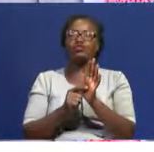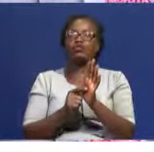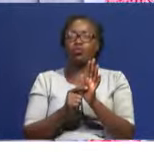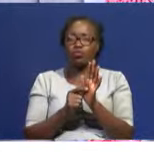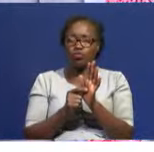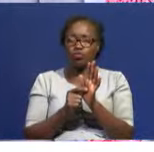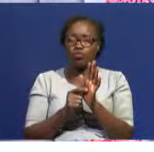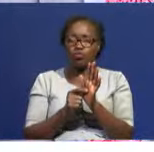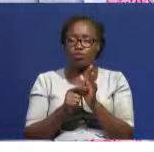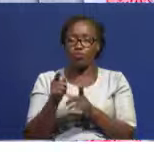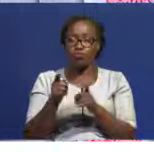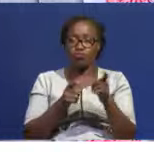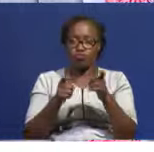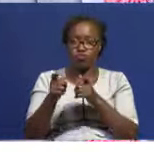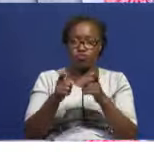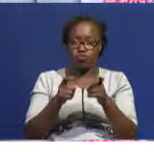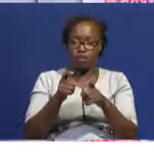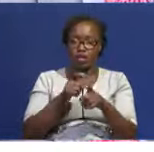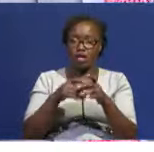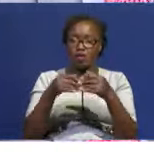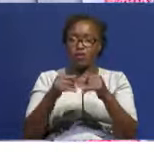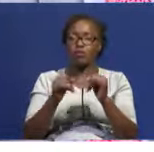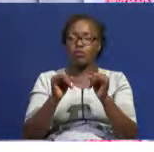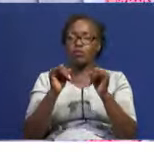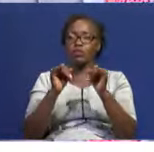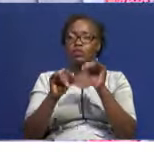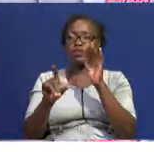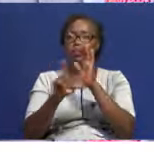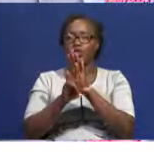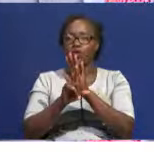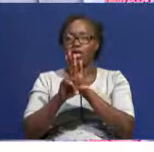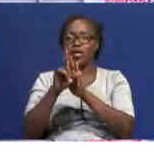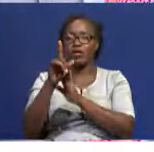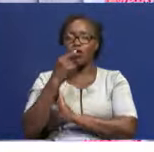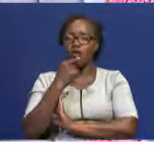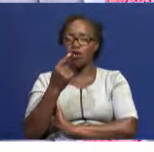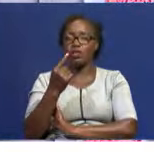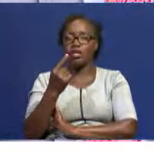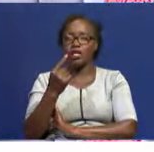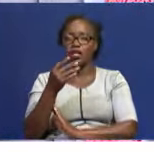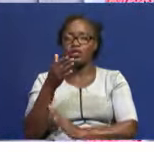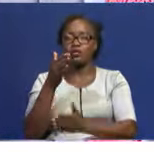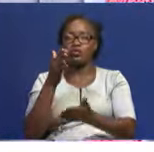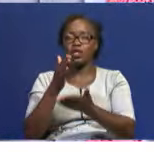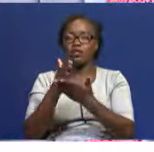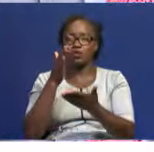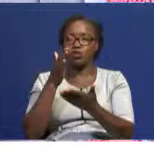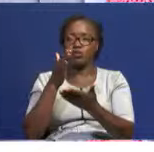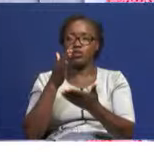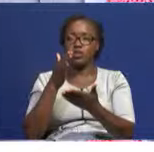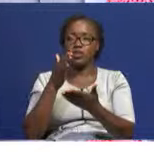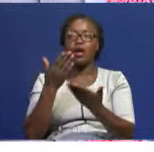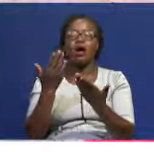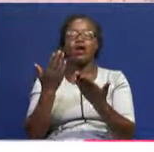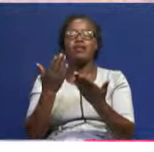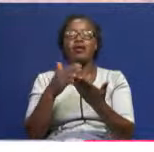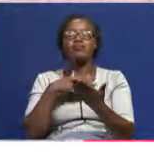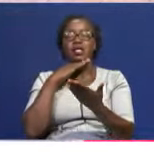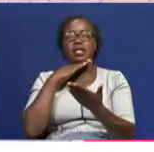utmost restraint when enforcing law and order to avert losing more